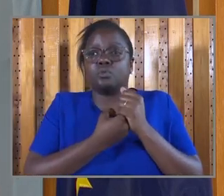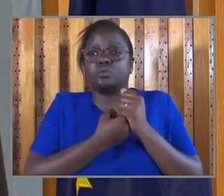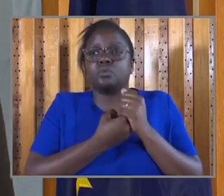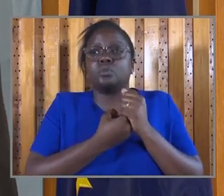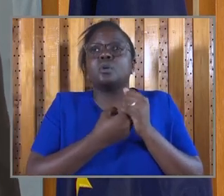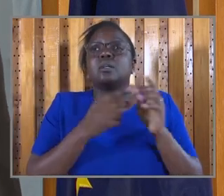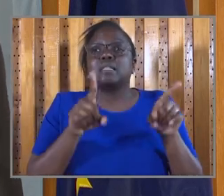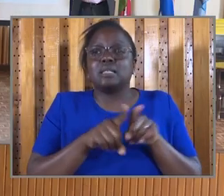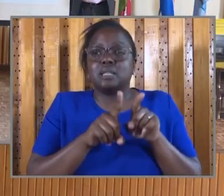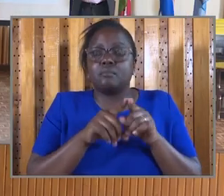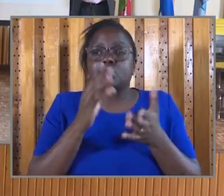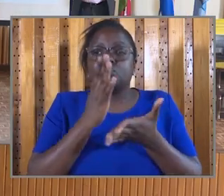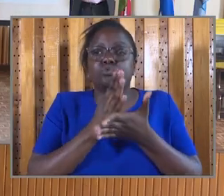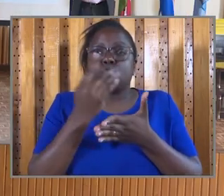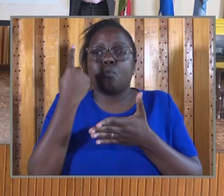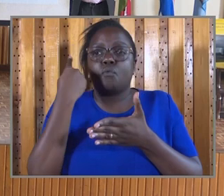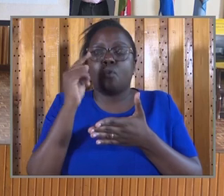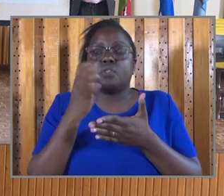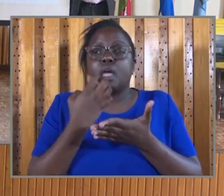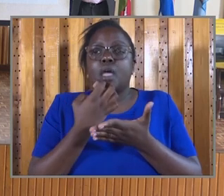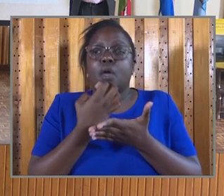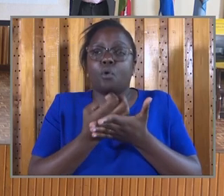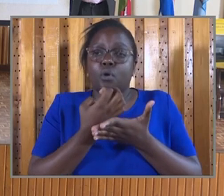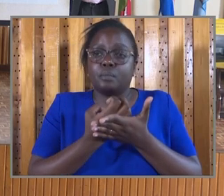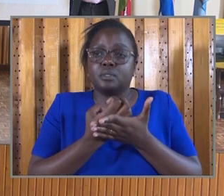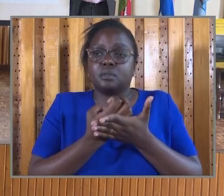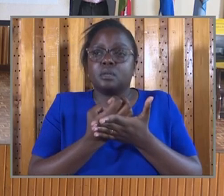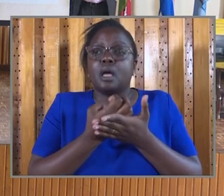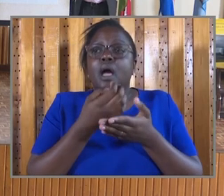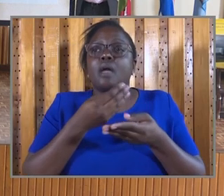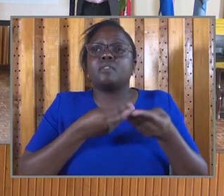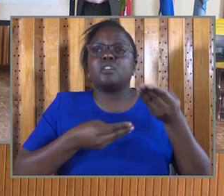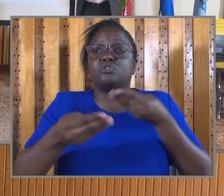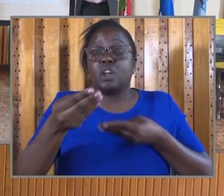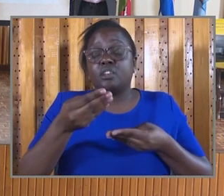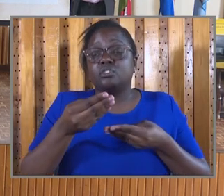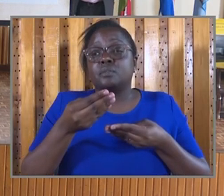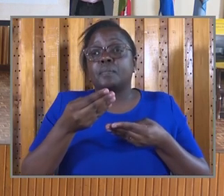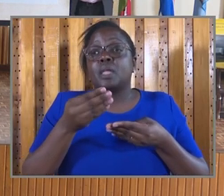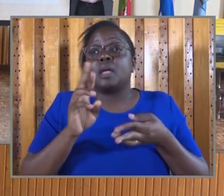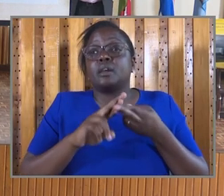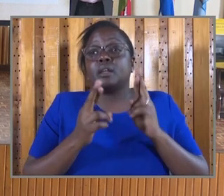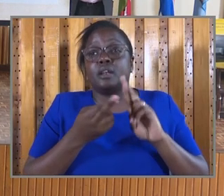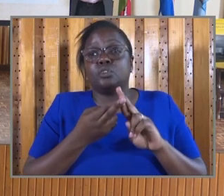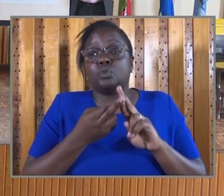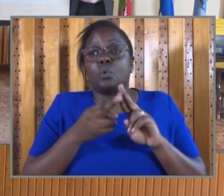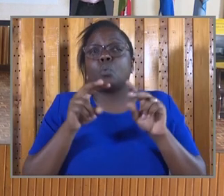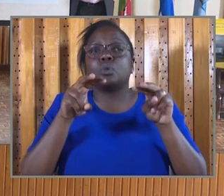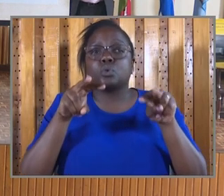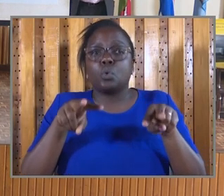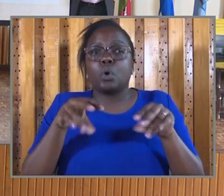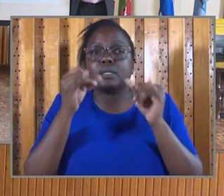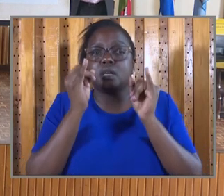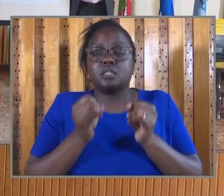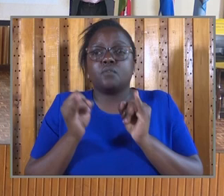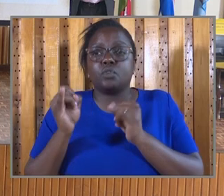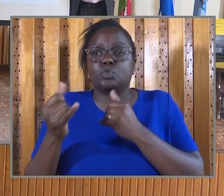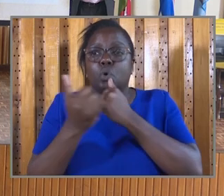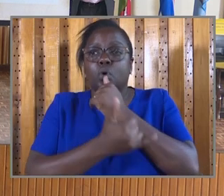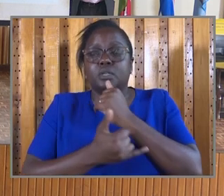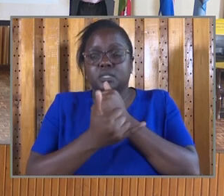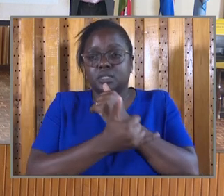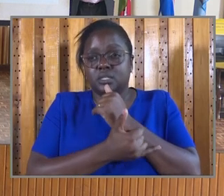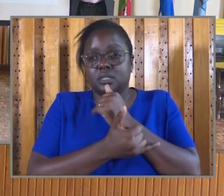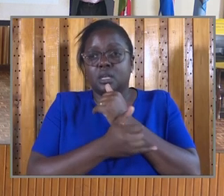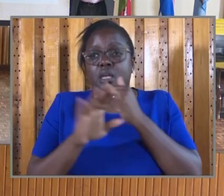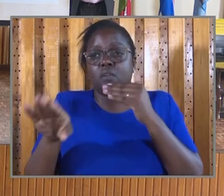is true for the economy and trade relationships. We often look at individual countries, but if you dare again, if